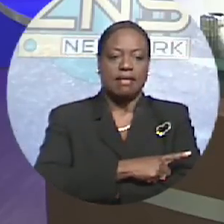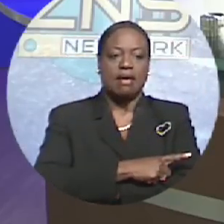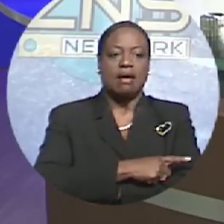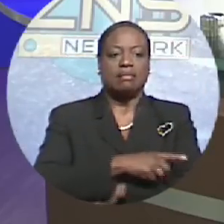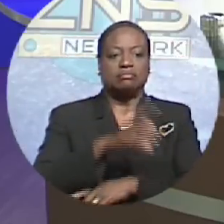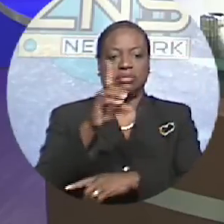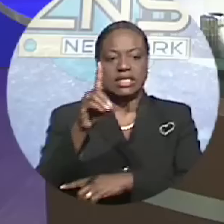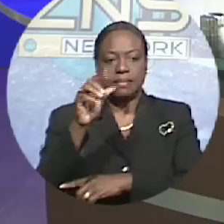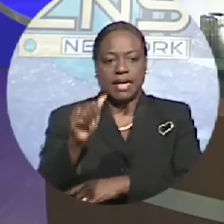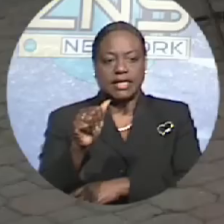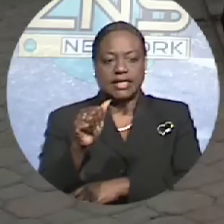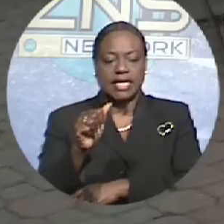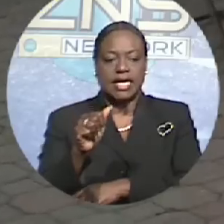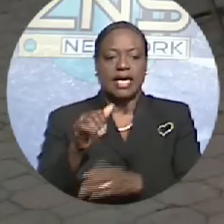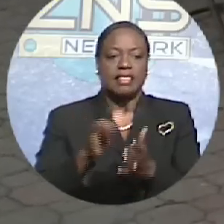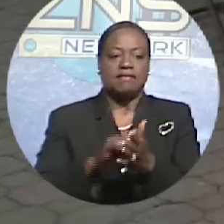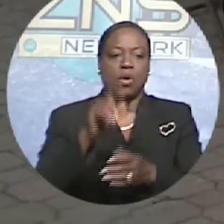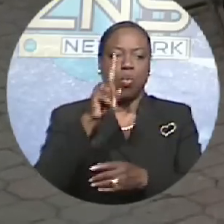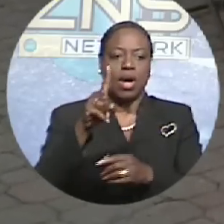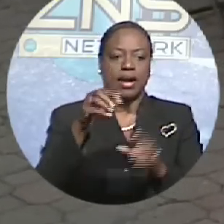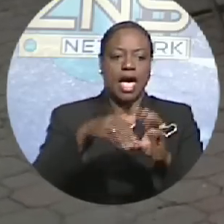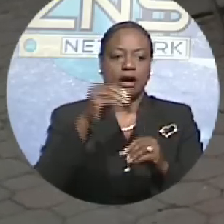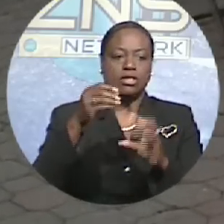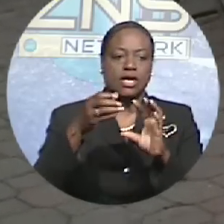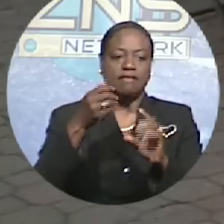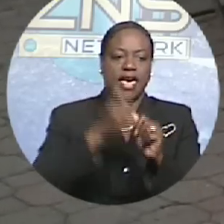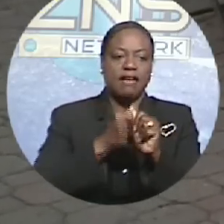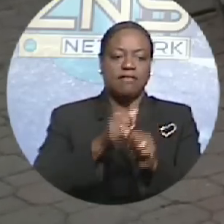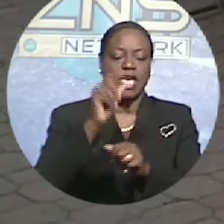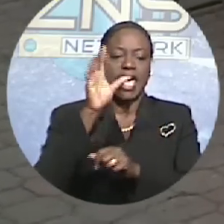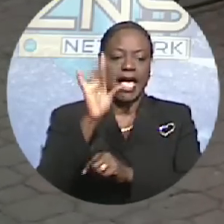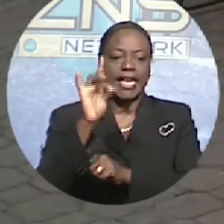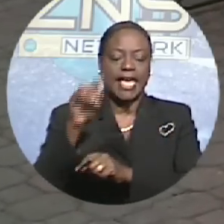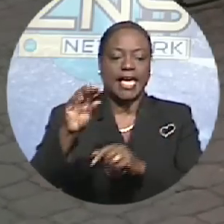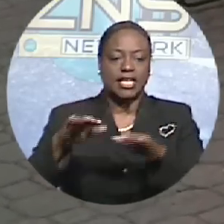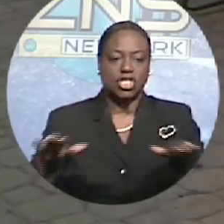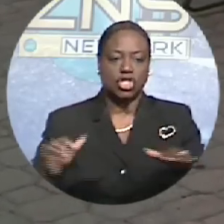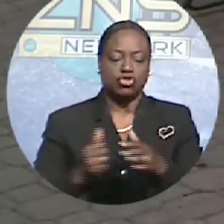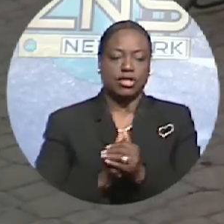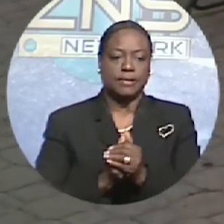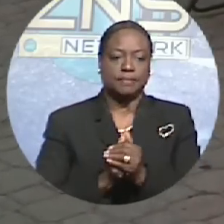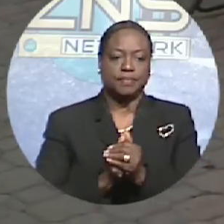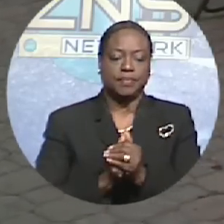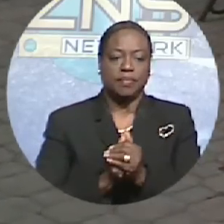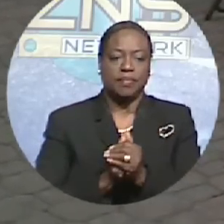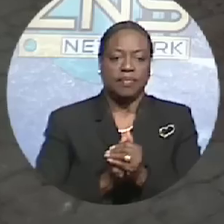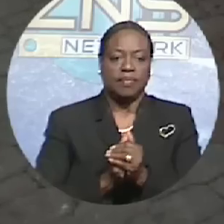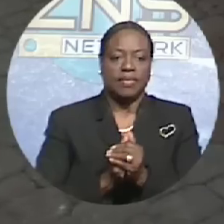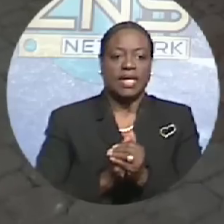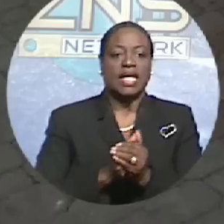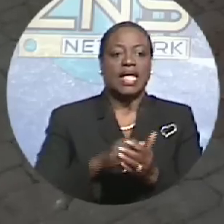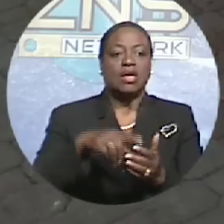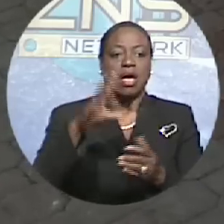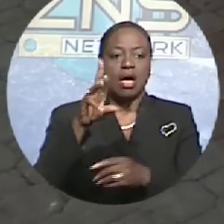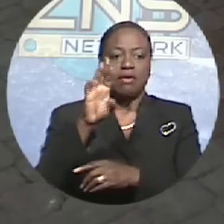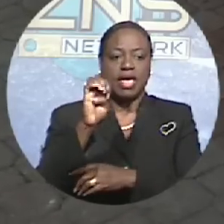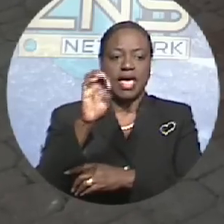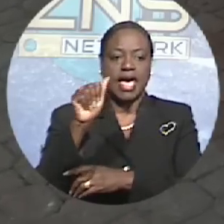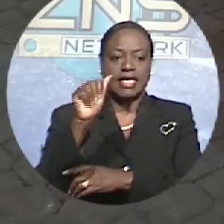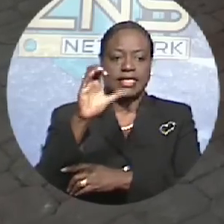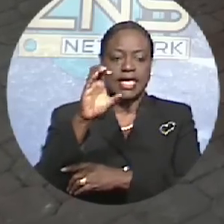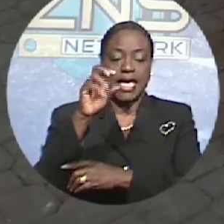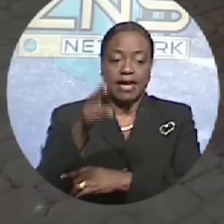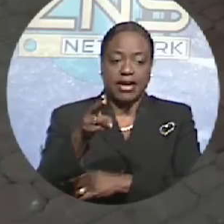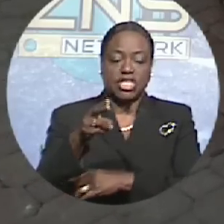88 children. Now, last night, officials of the Resources and Education for Autism-Related Challenges, or REACH, hosted a